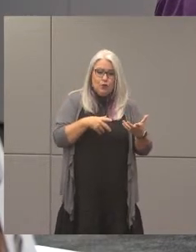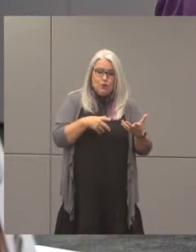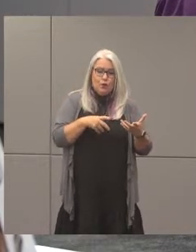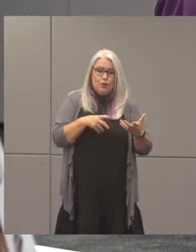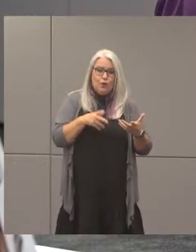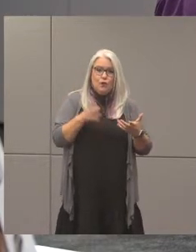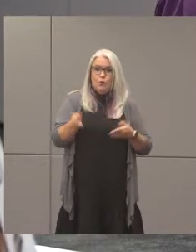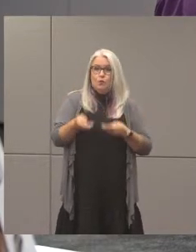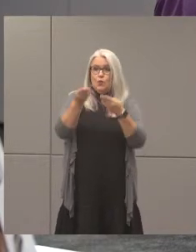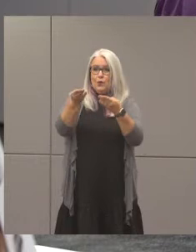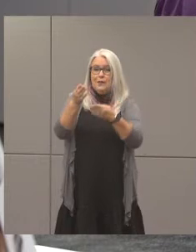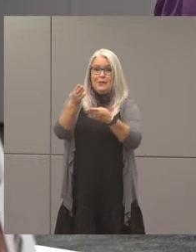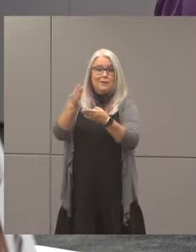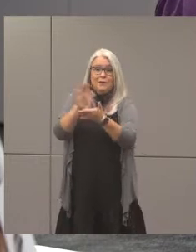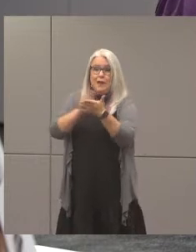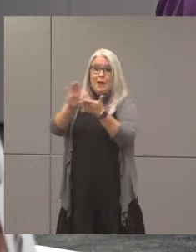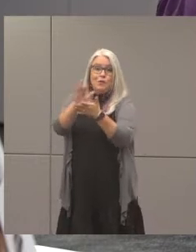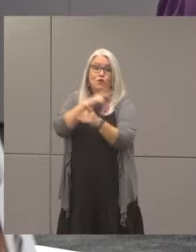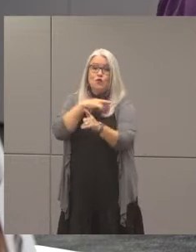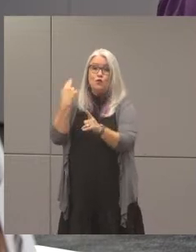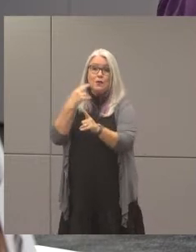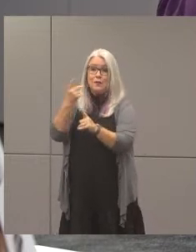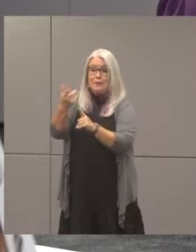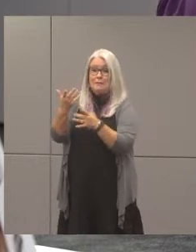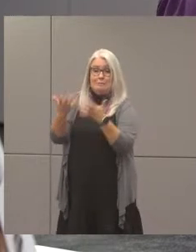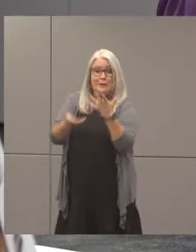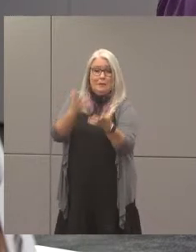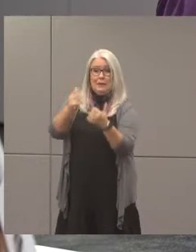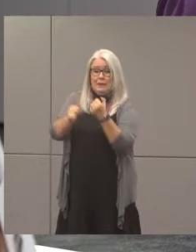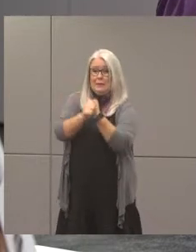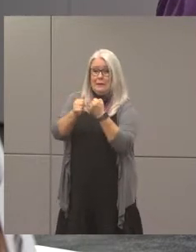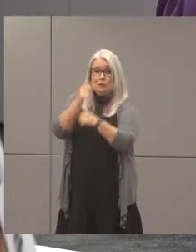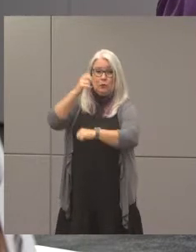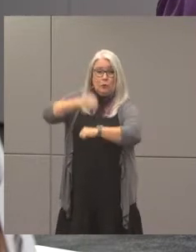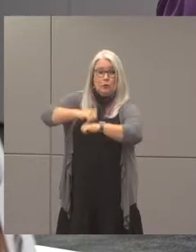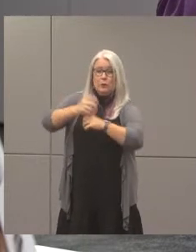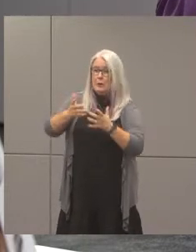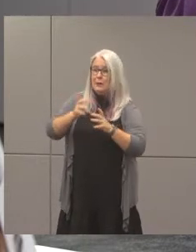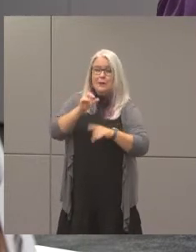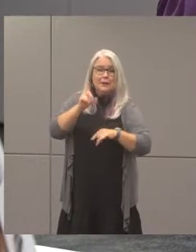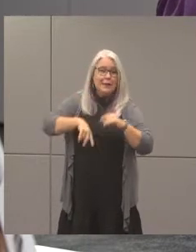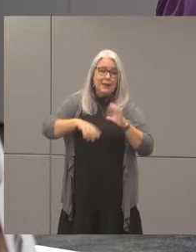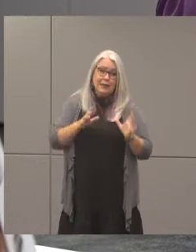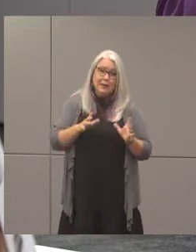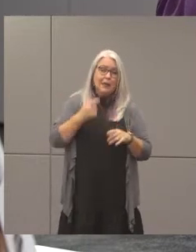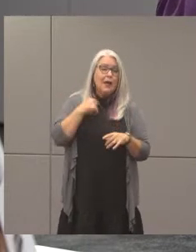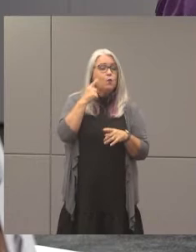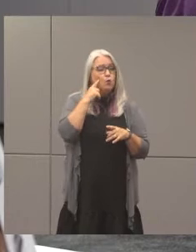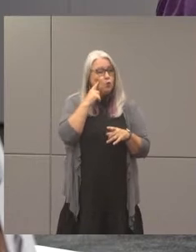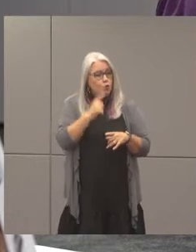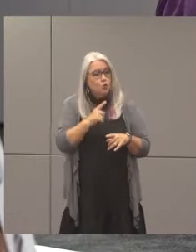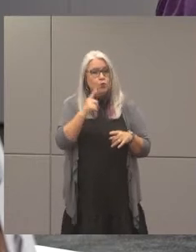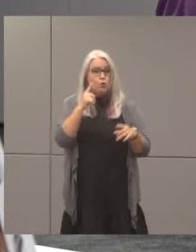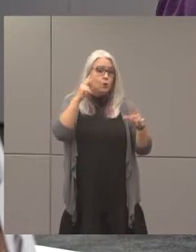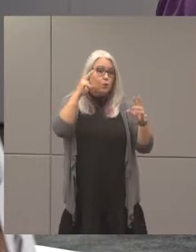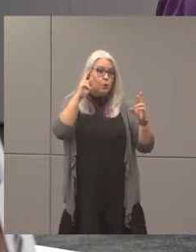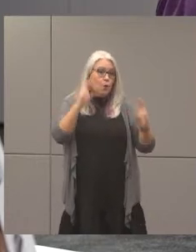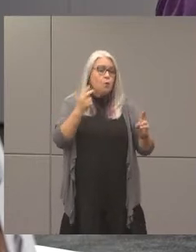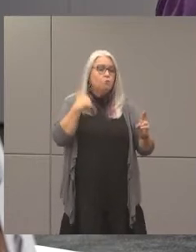risk either. And I would hope that we figure out what the heck went